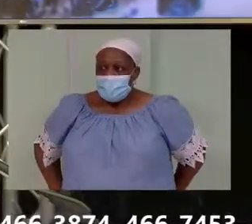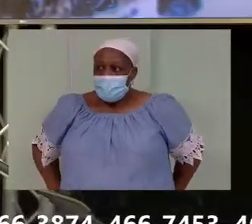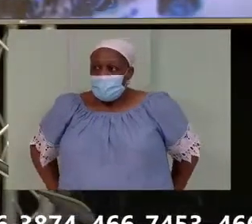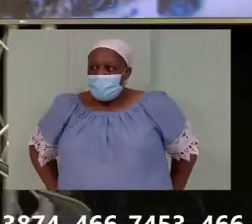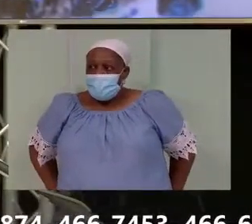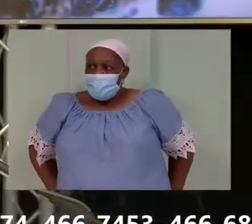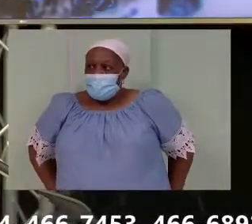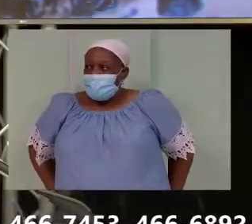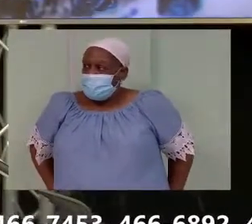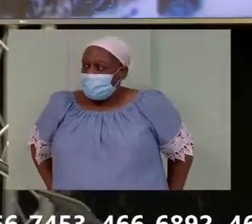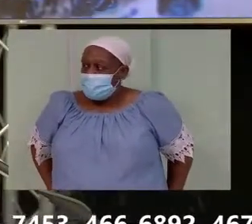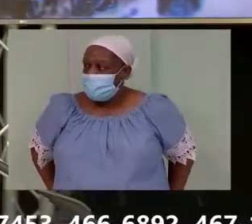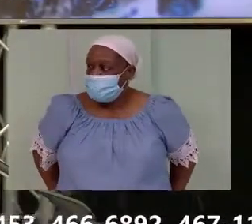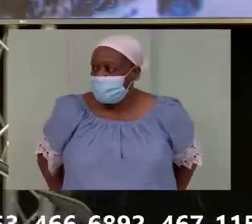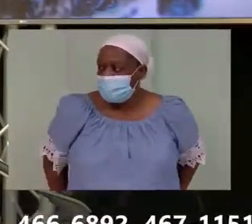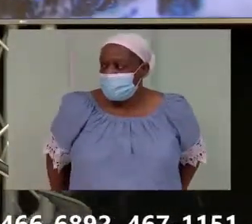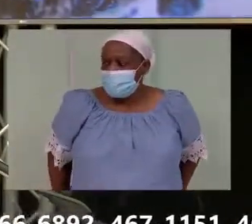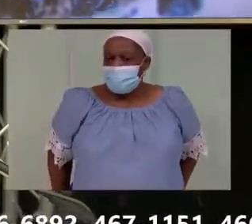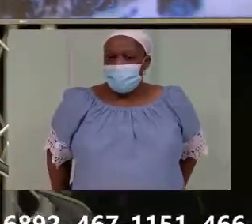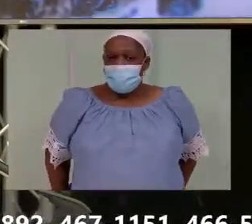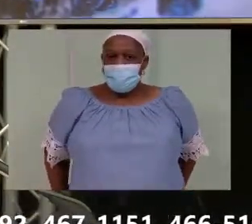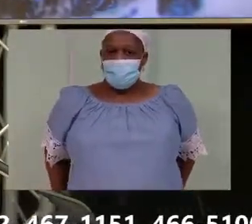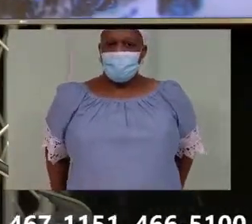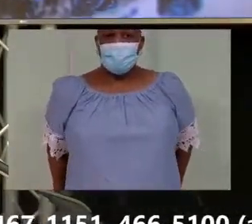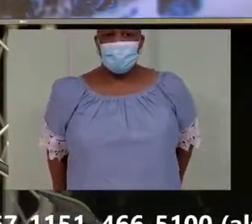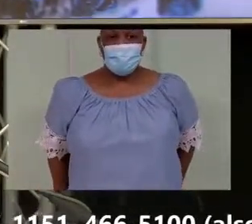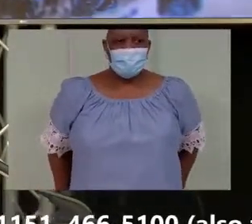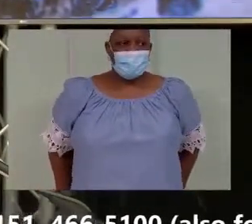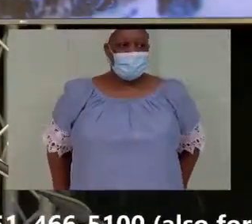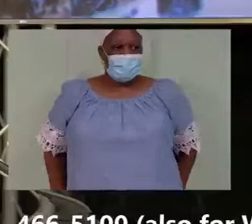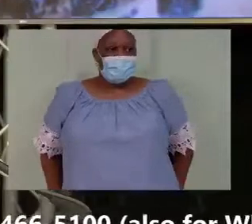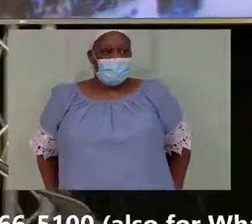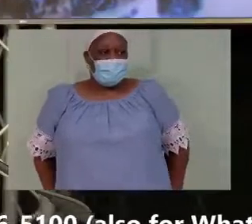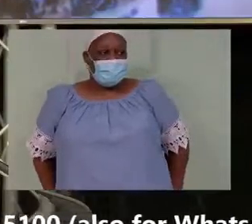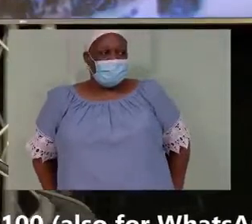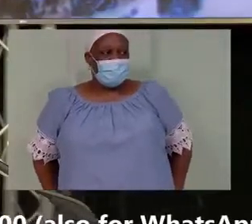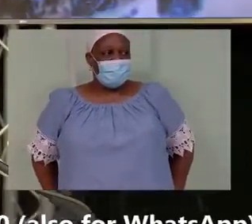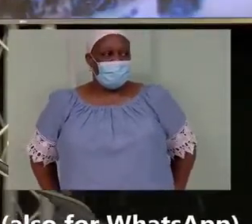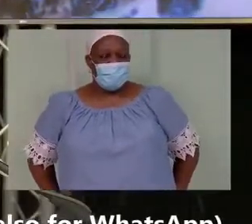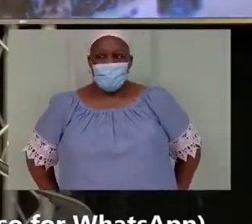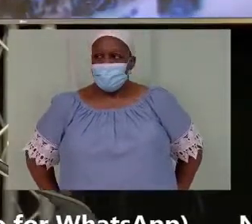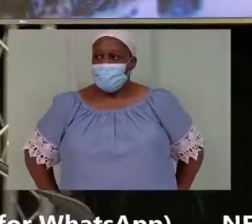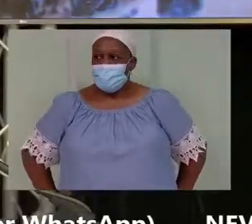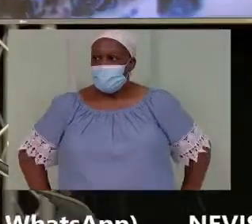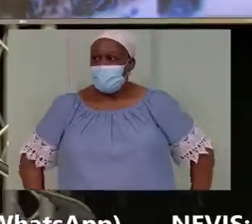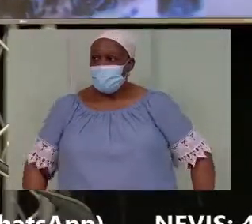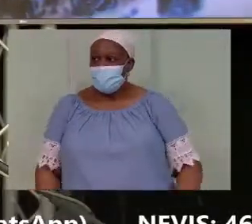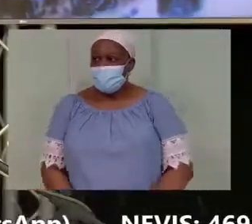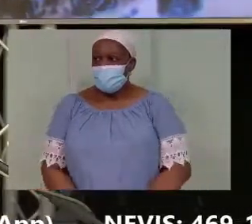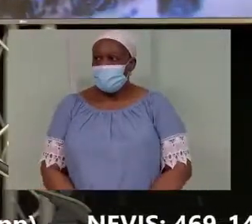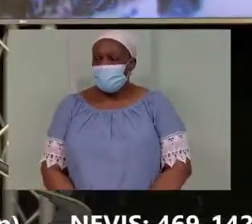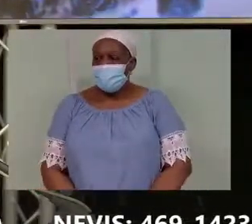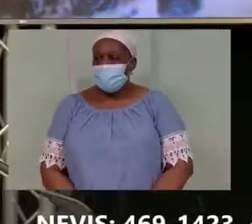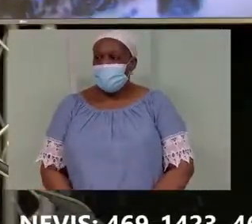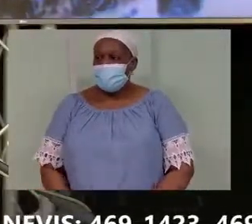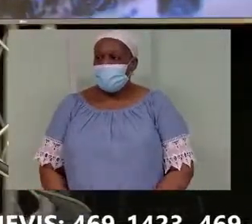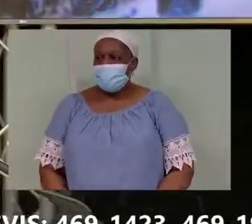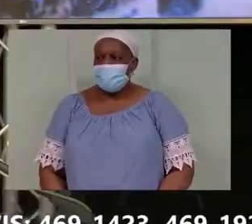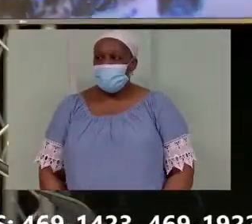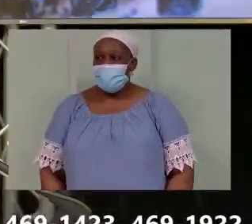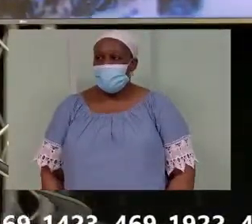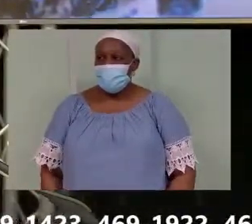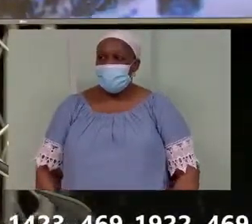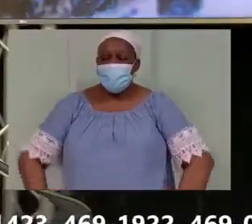correct? And yeah, guest house. All right. Once these facilities have